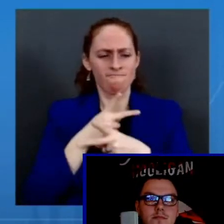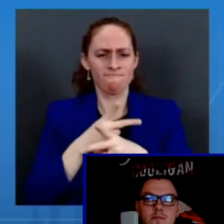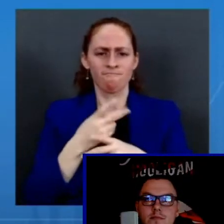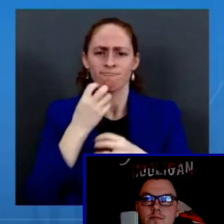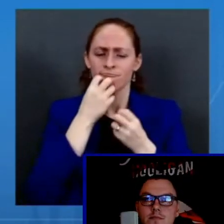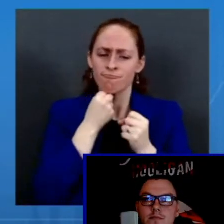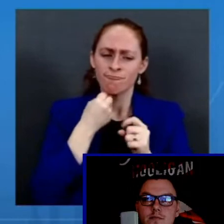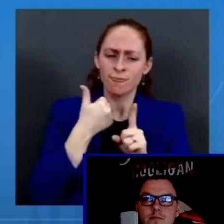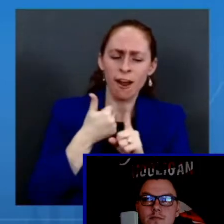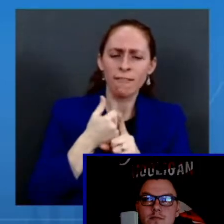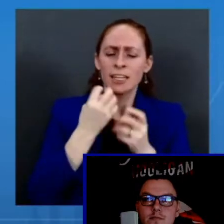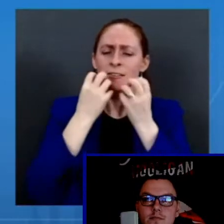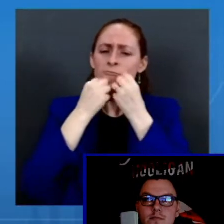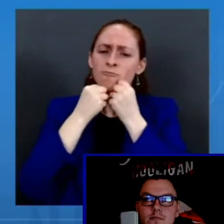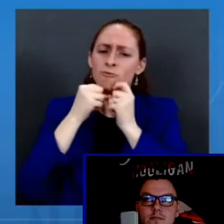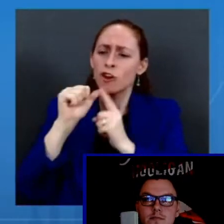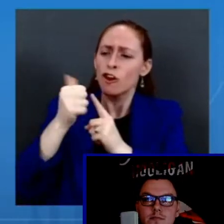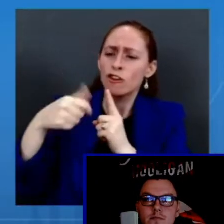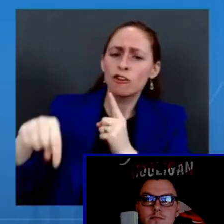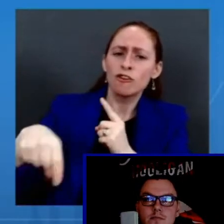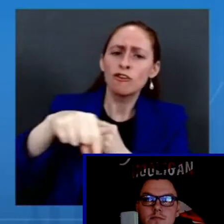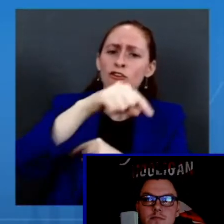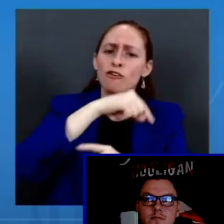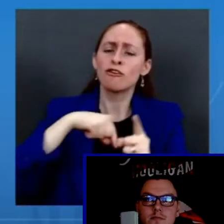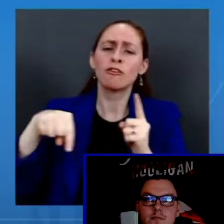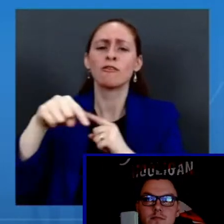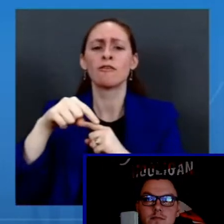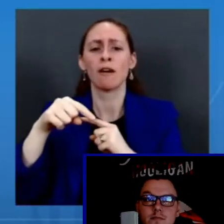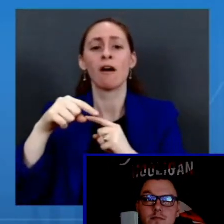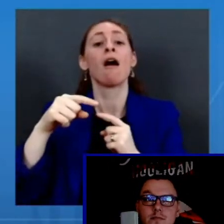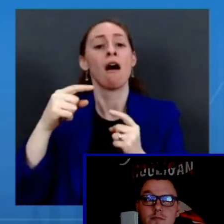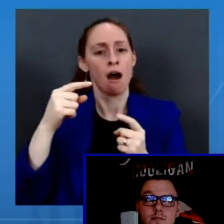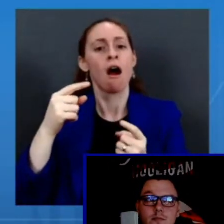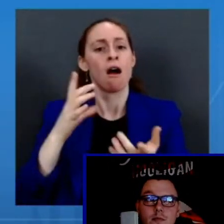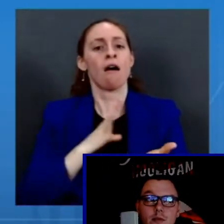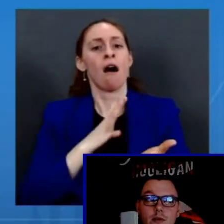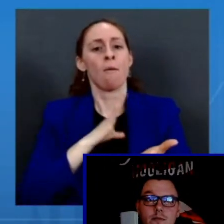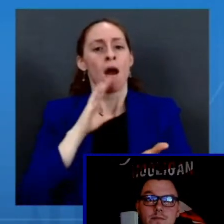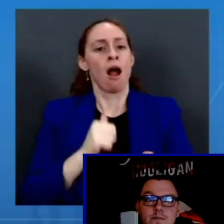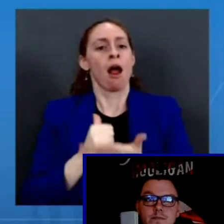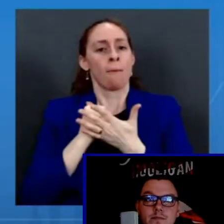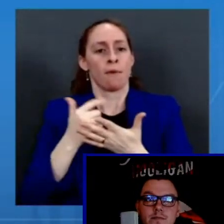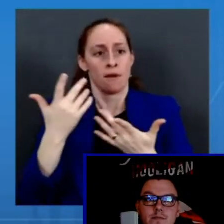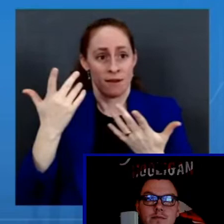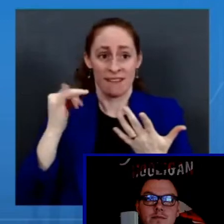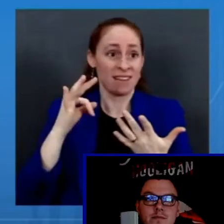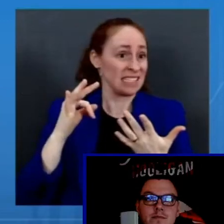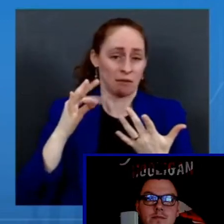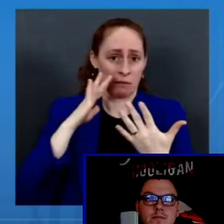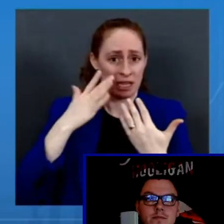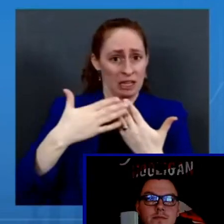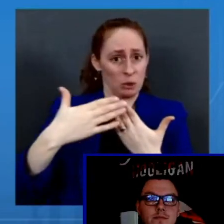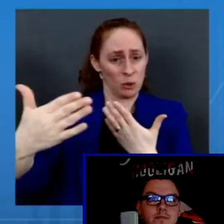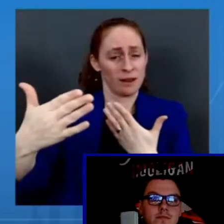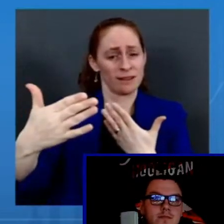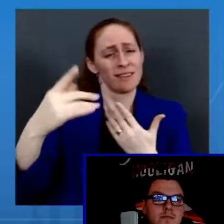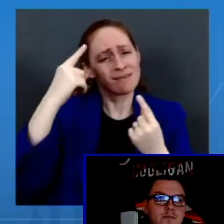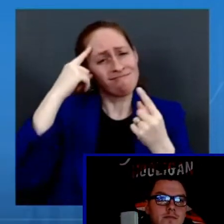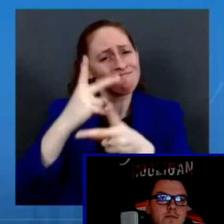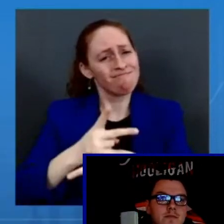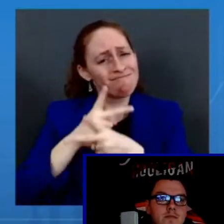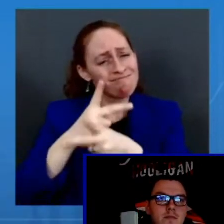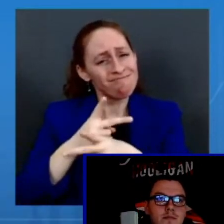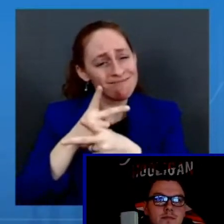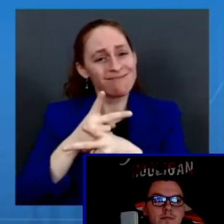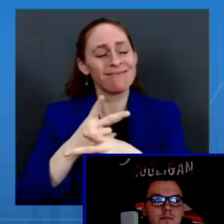coming weeks and months ahead. Thank you. Happy holidays. I'll now turn things over to Dr. Fauci. Thank you very